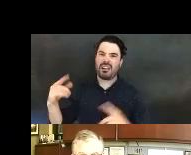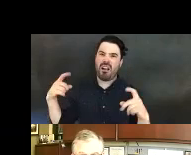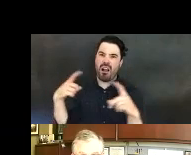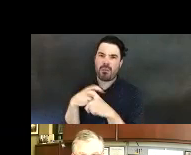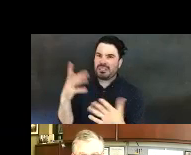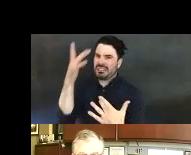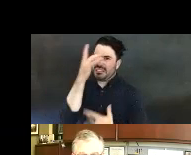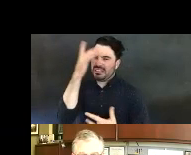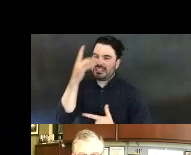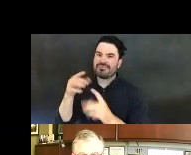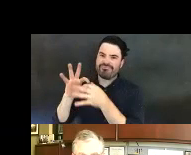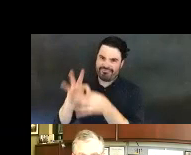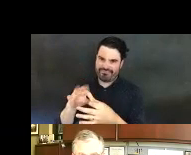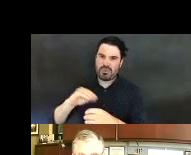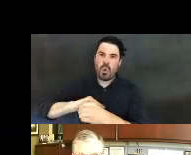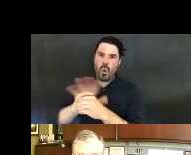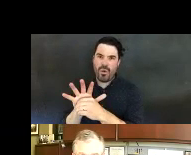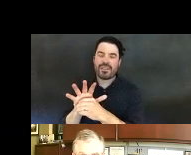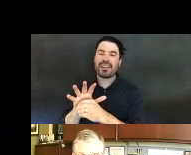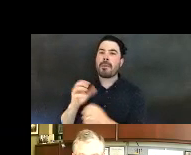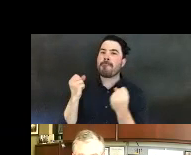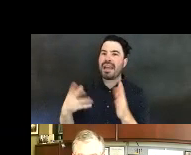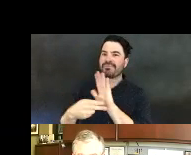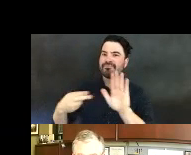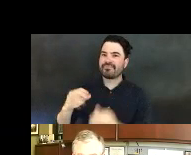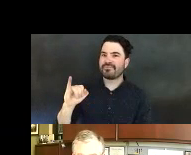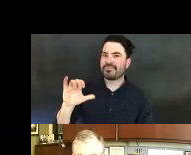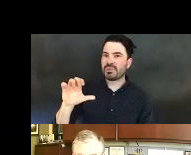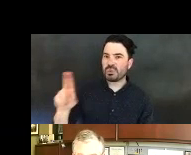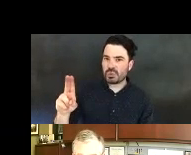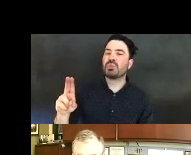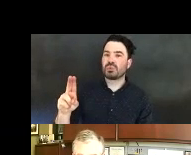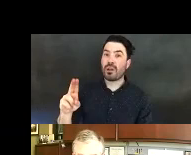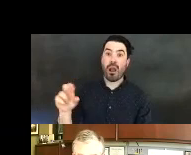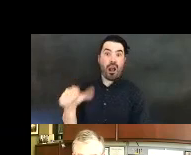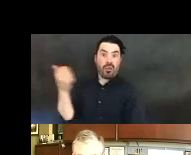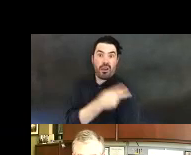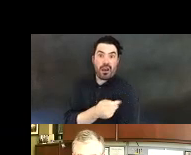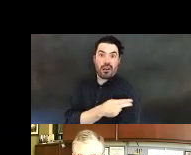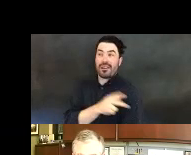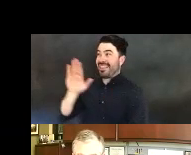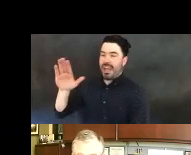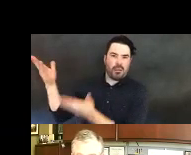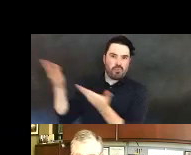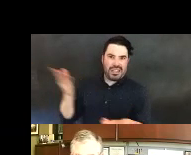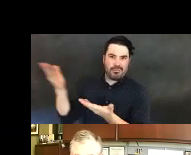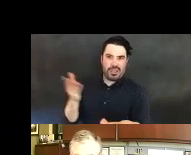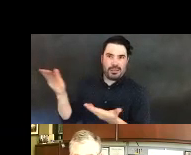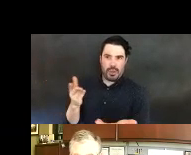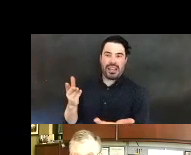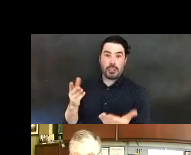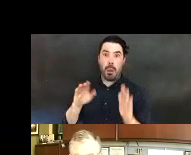those were related to the ICU patients and the transfer patients that we took. But you can see that that complexity, as we start